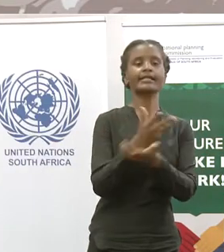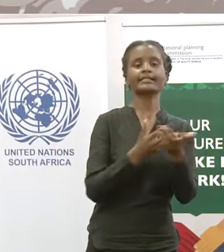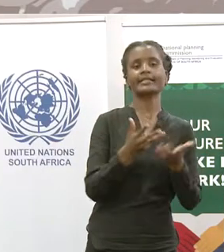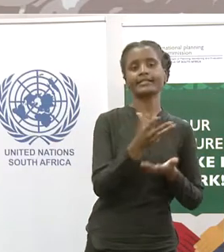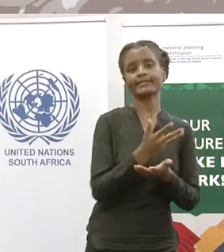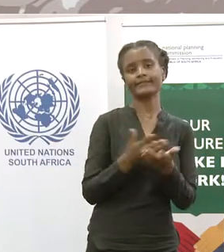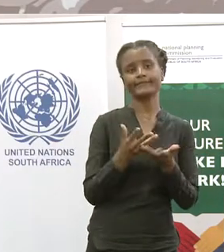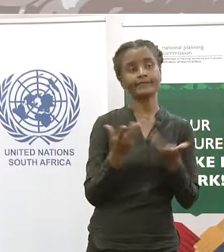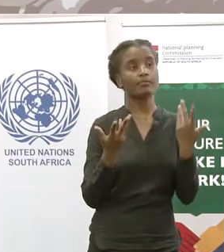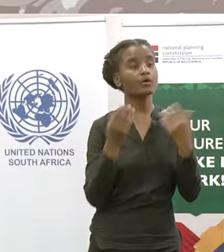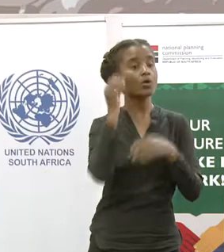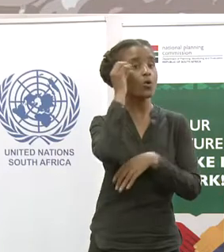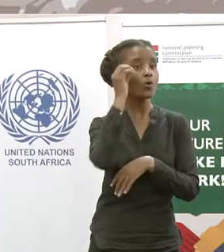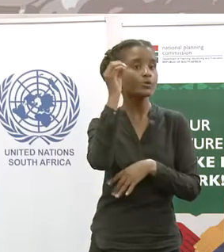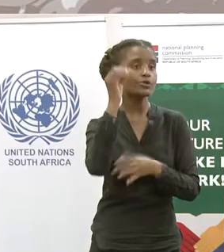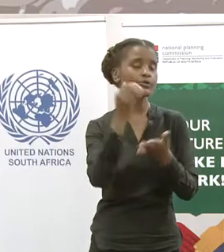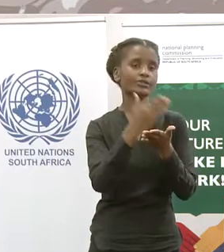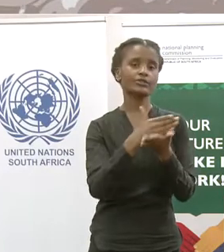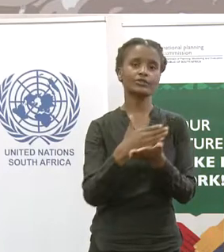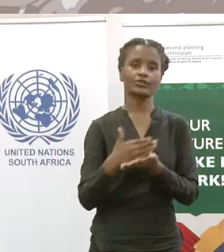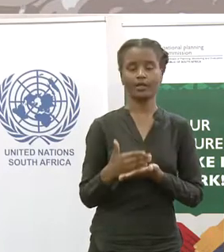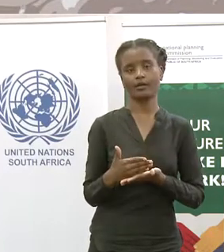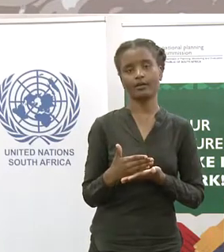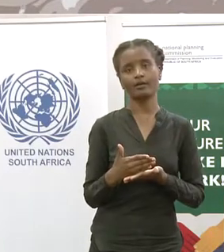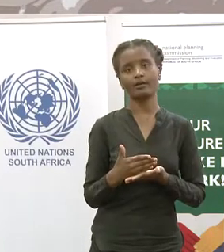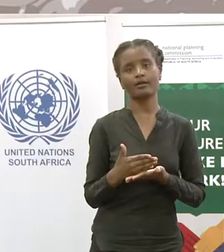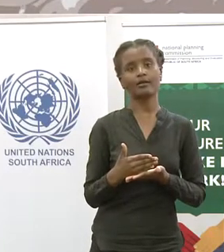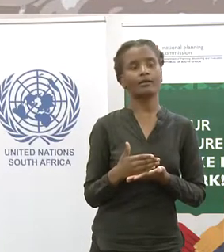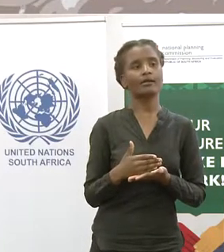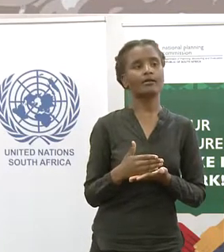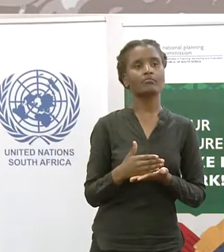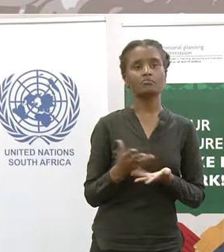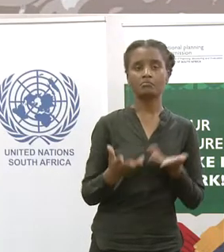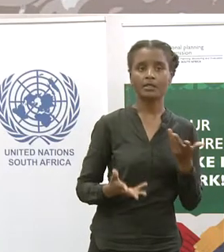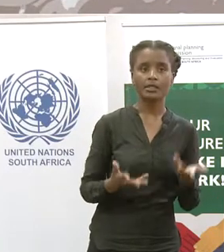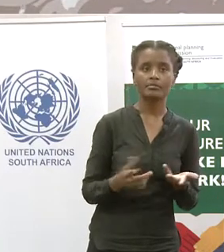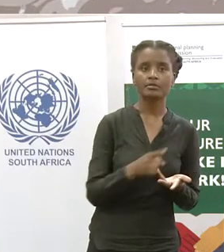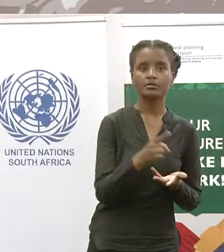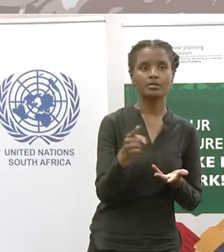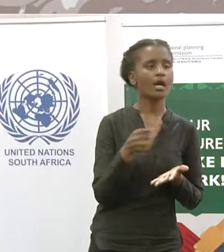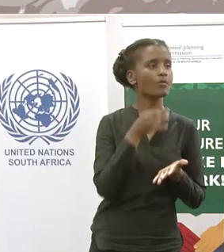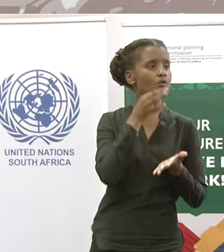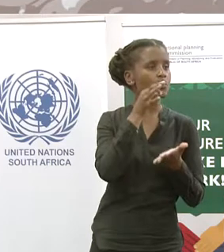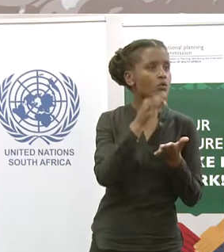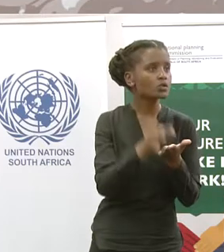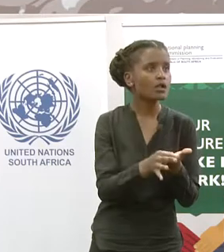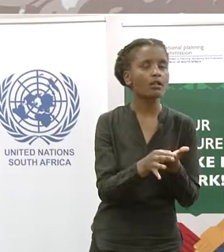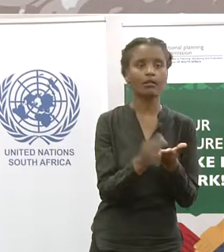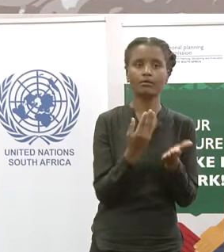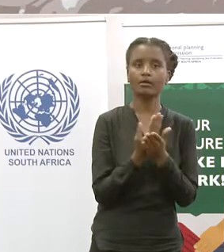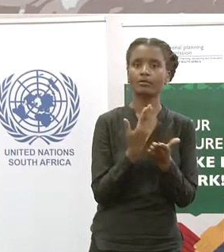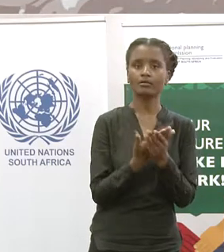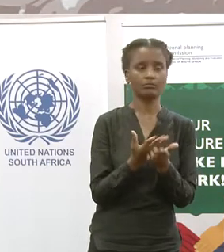share opinions and perhaps be able to come up with some concrete proposals in terms of what needs